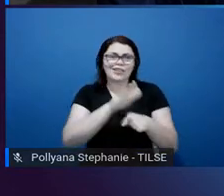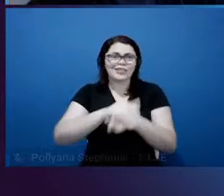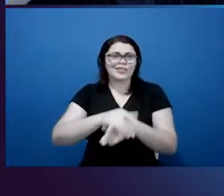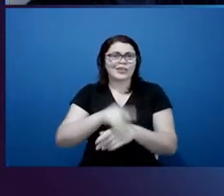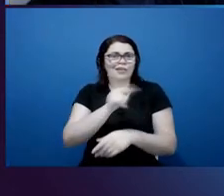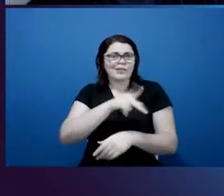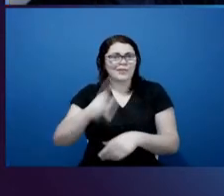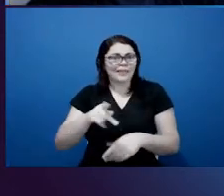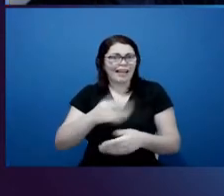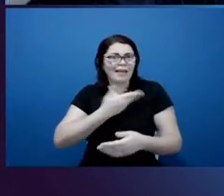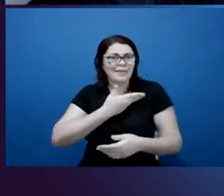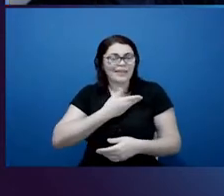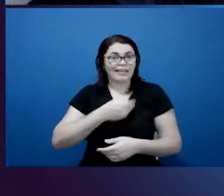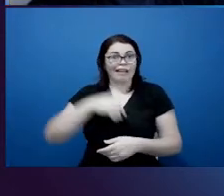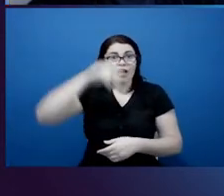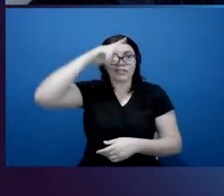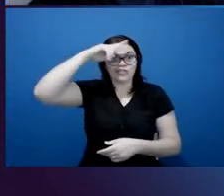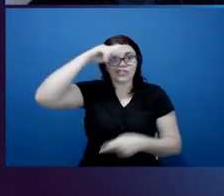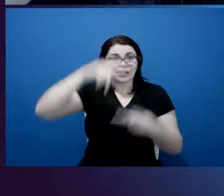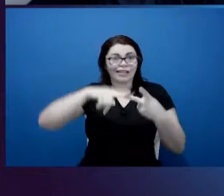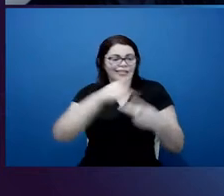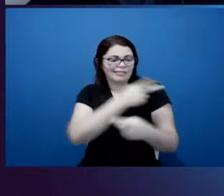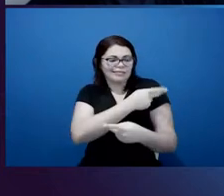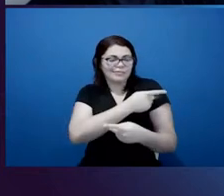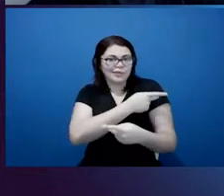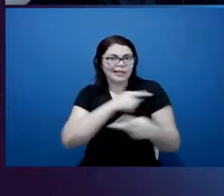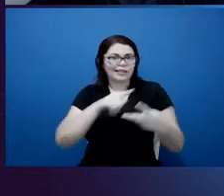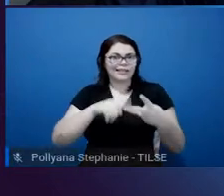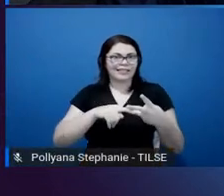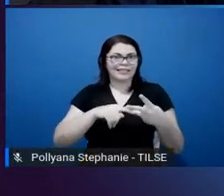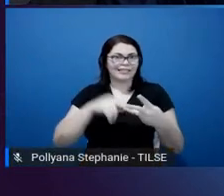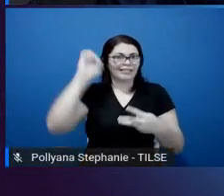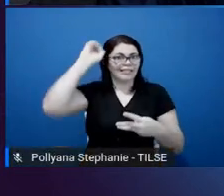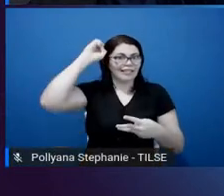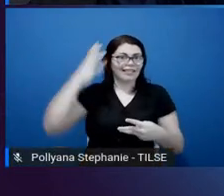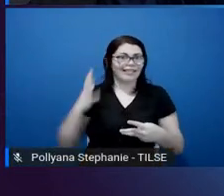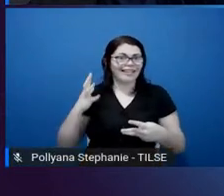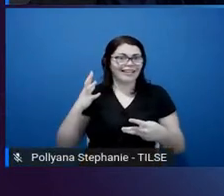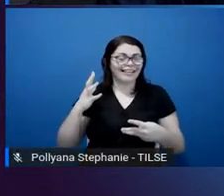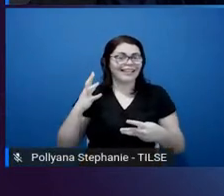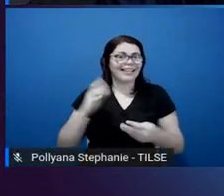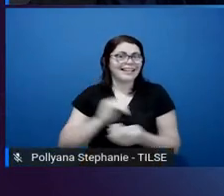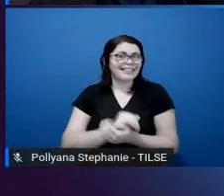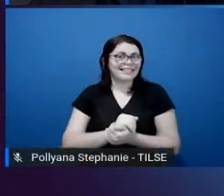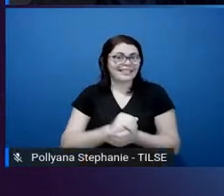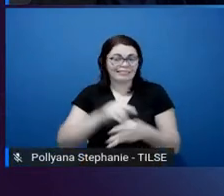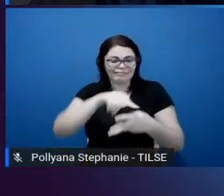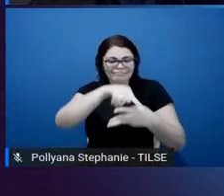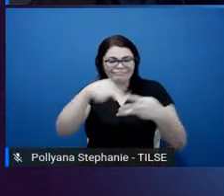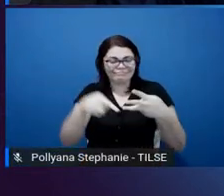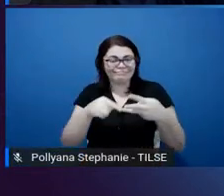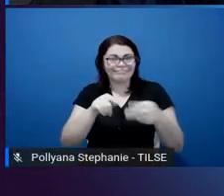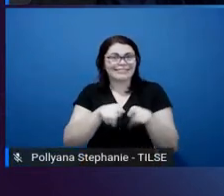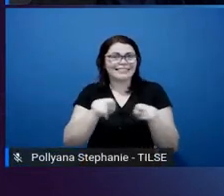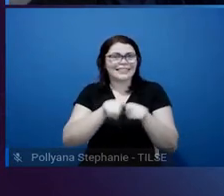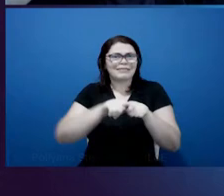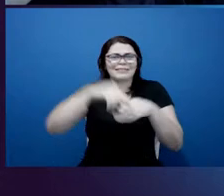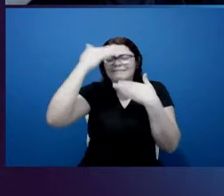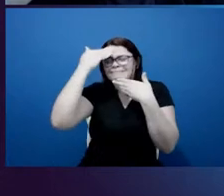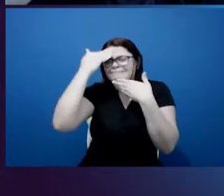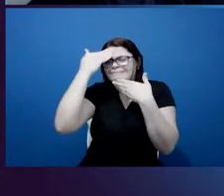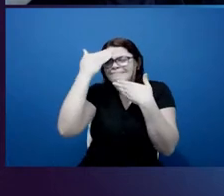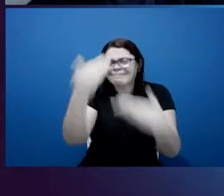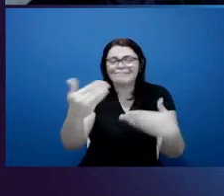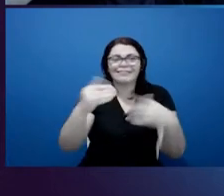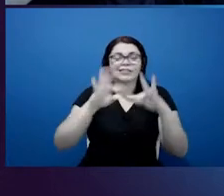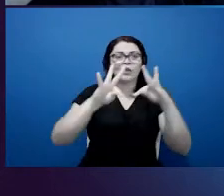Professor Edneia Alves, Pollyanna Stephanie, Clayton William da Conceição, and a very big thank you to all